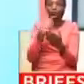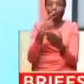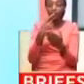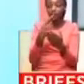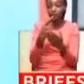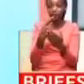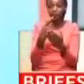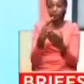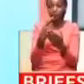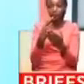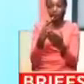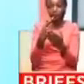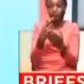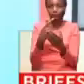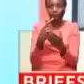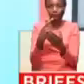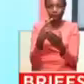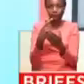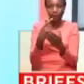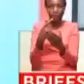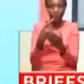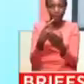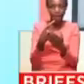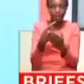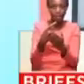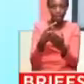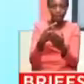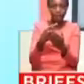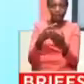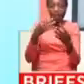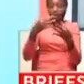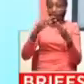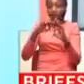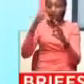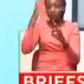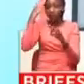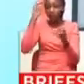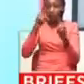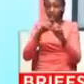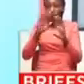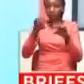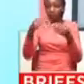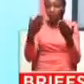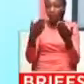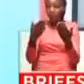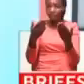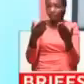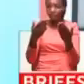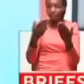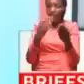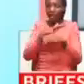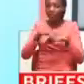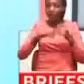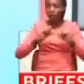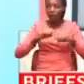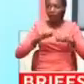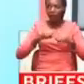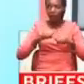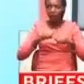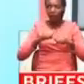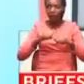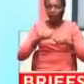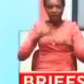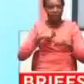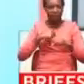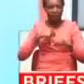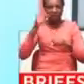Kimani is Bamboo's sister in this case. Just ask if she knew and shared the whole deal with her. I think